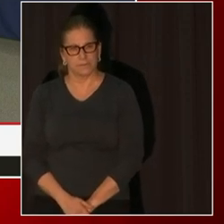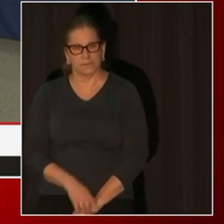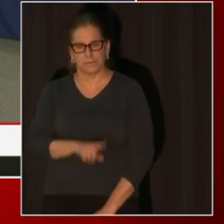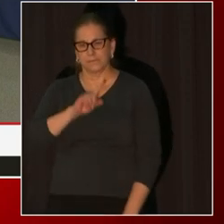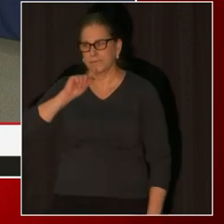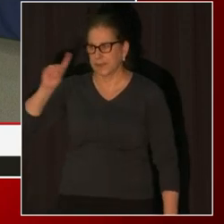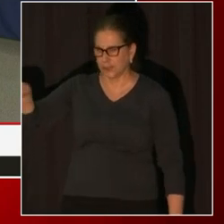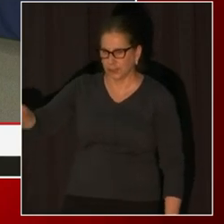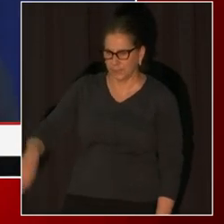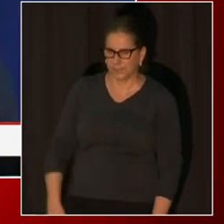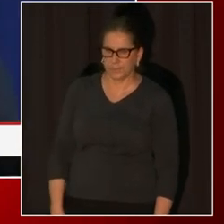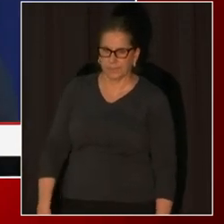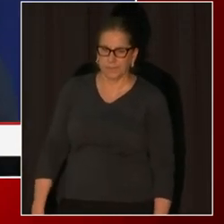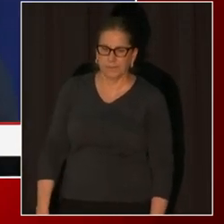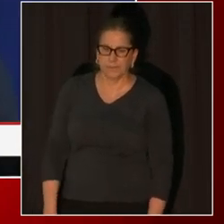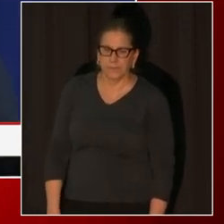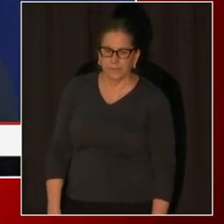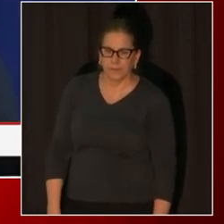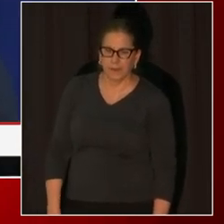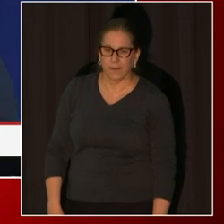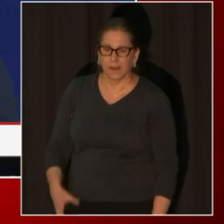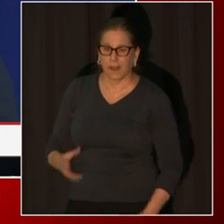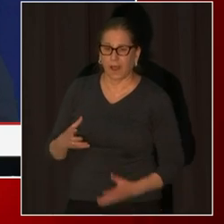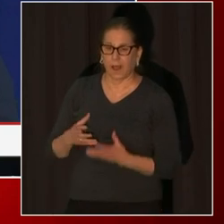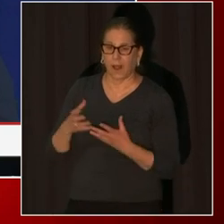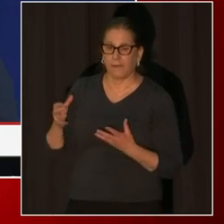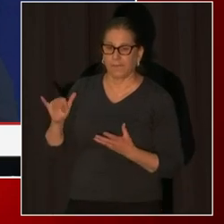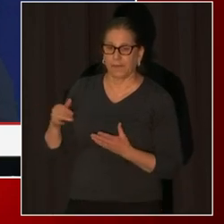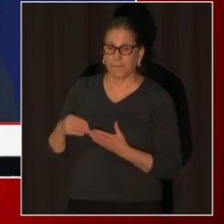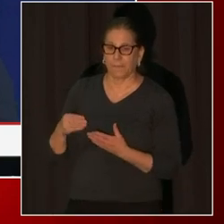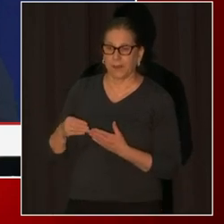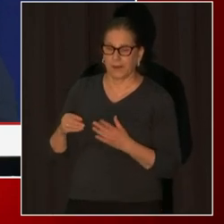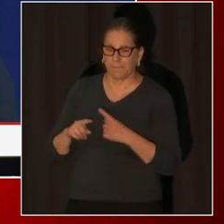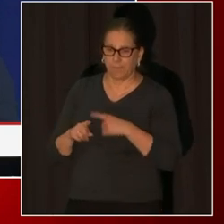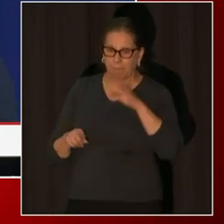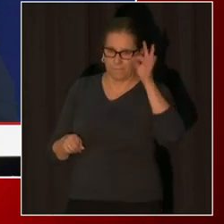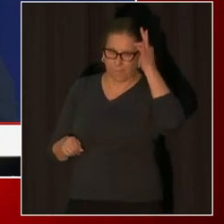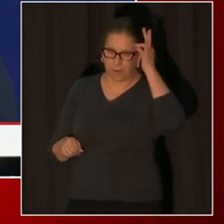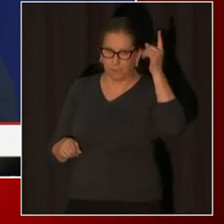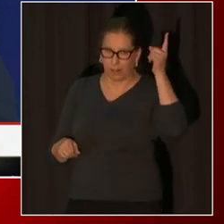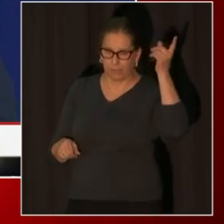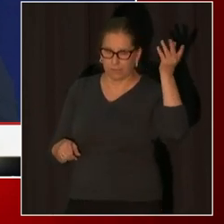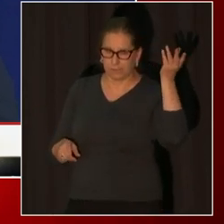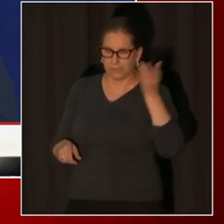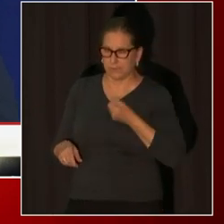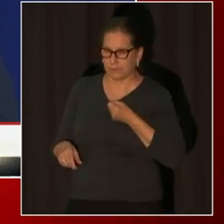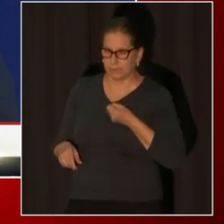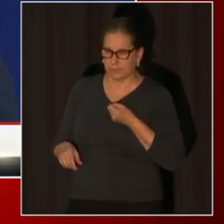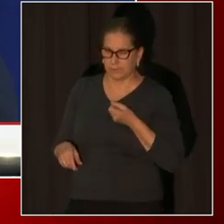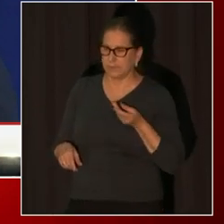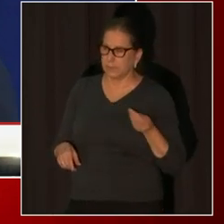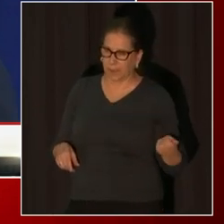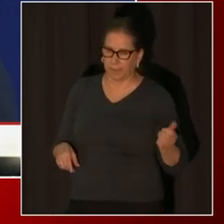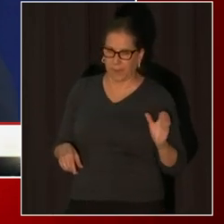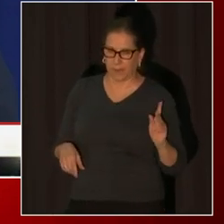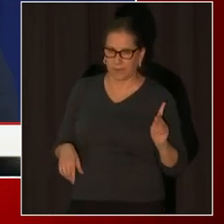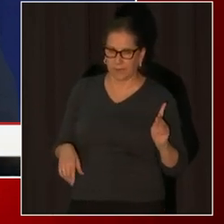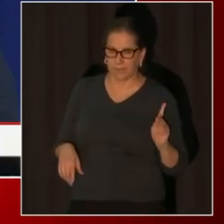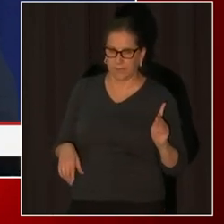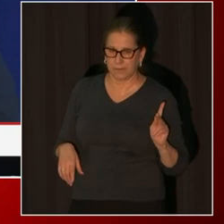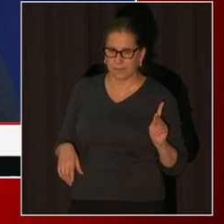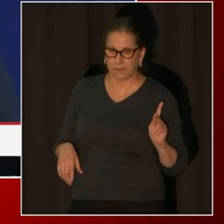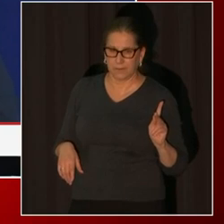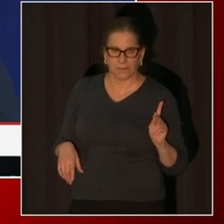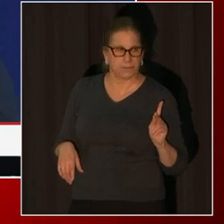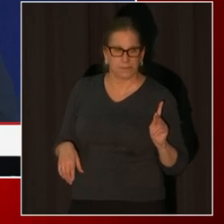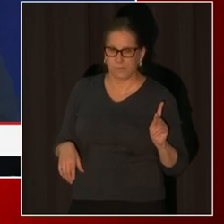year. A lot of it's coming from the federal funding that reimburses it. Fiscal stabilization. Okay, yes, thank you, I appreciate that. Yeah, fiscal stabilization fund